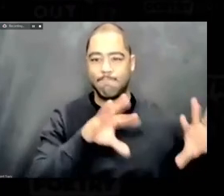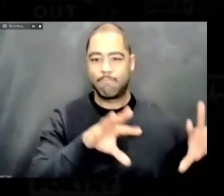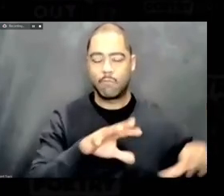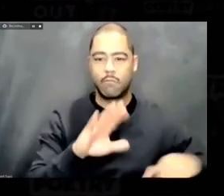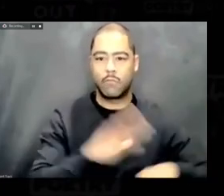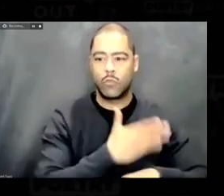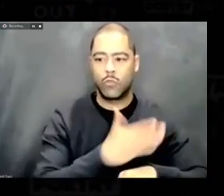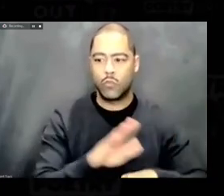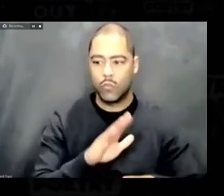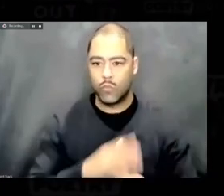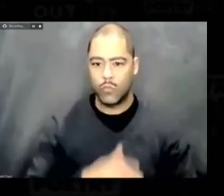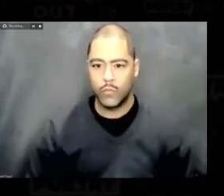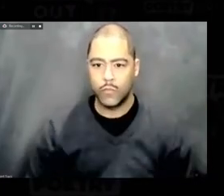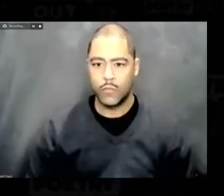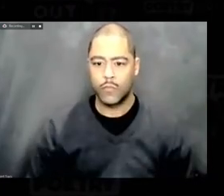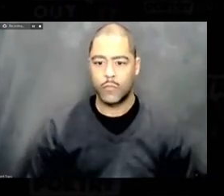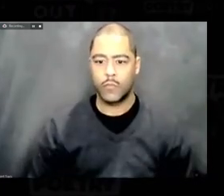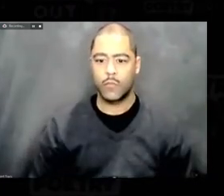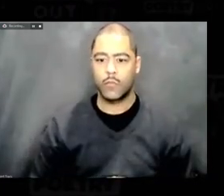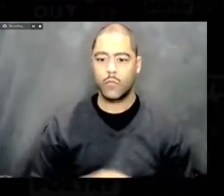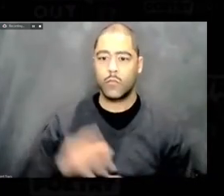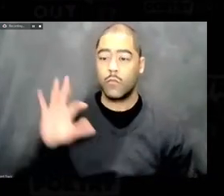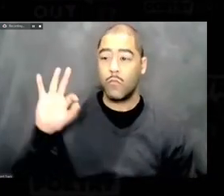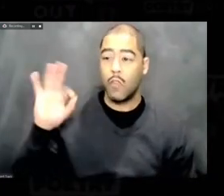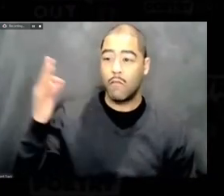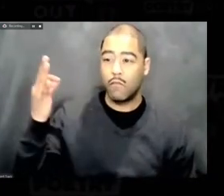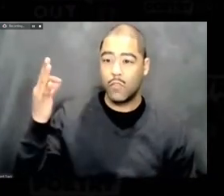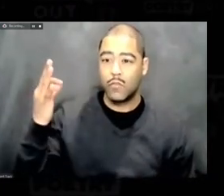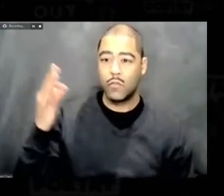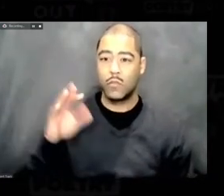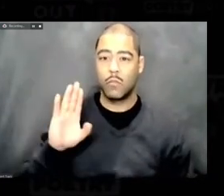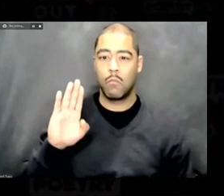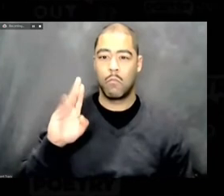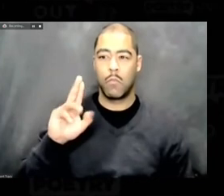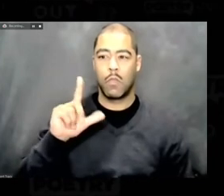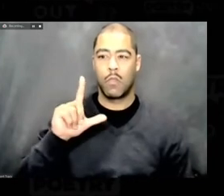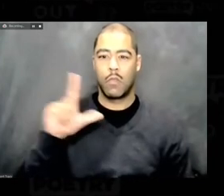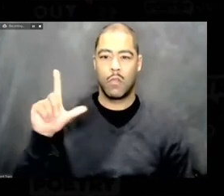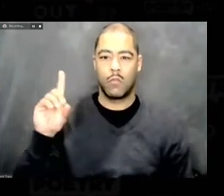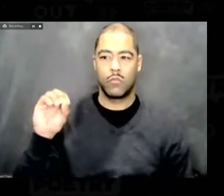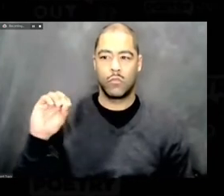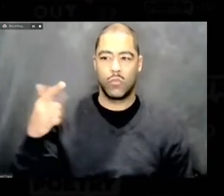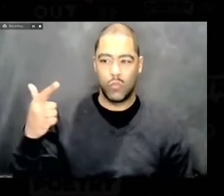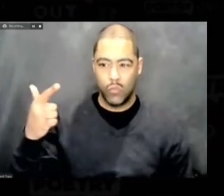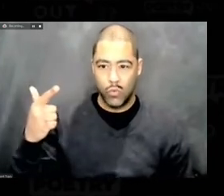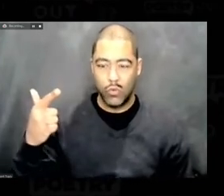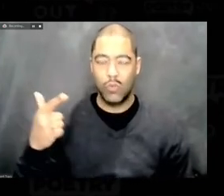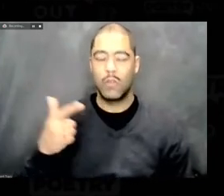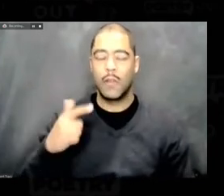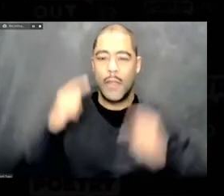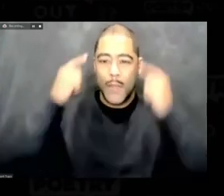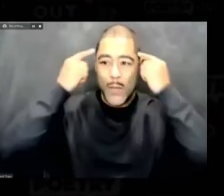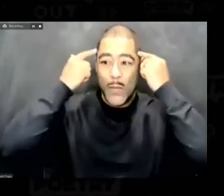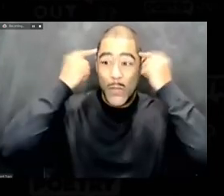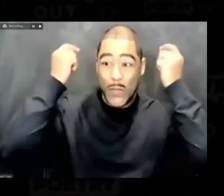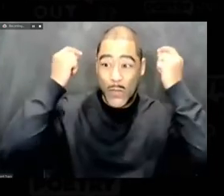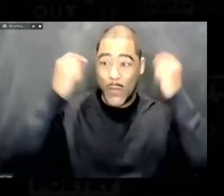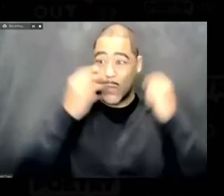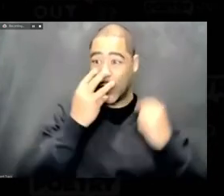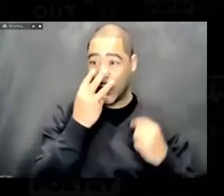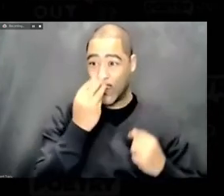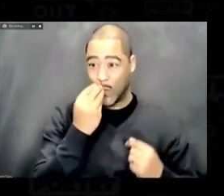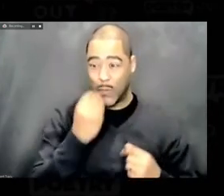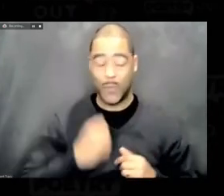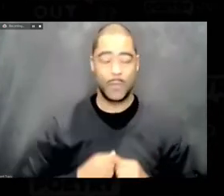but its nose. A ceramic showroom of art. The shape of a tree I'd love